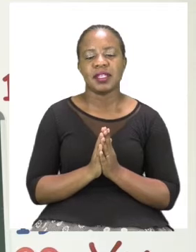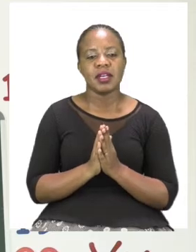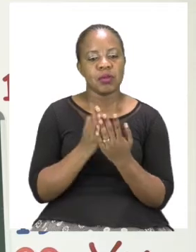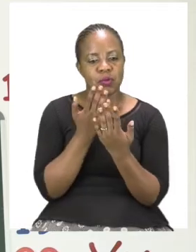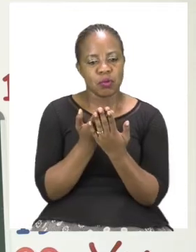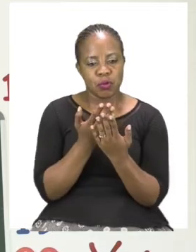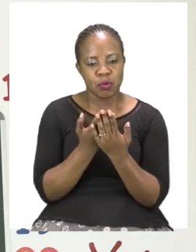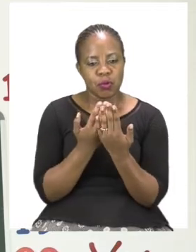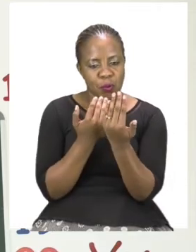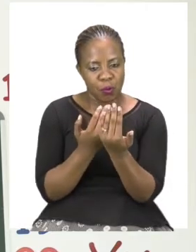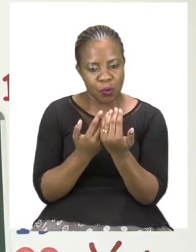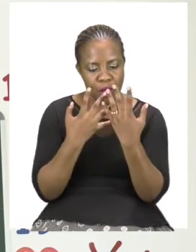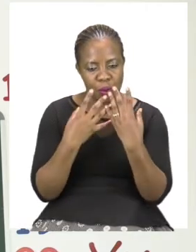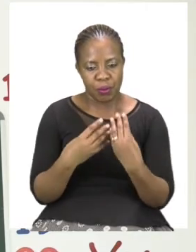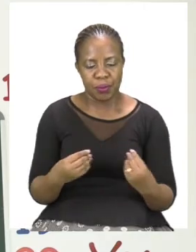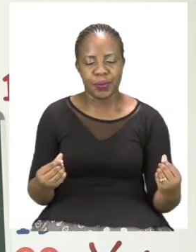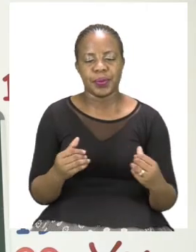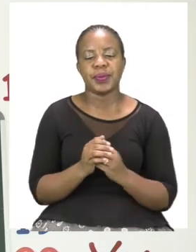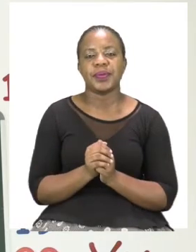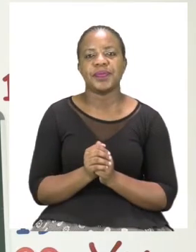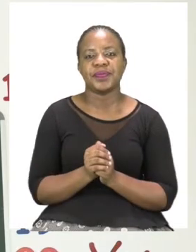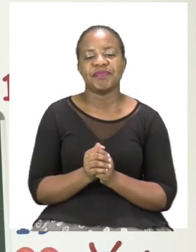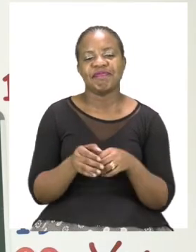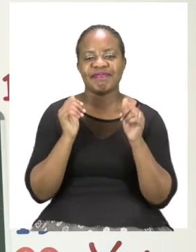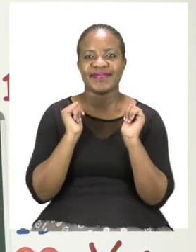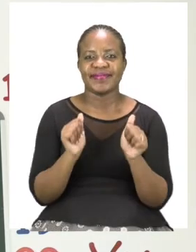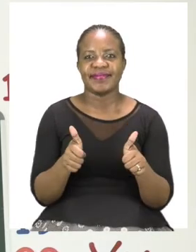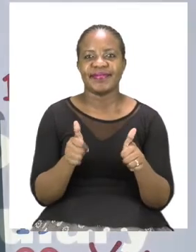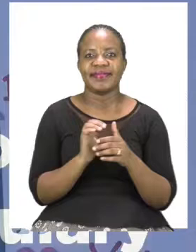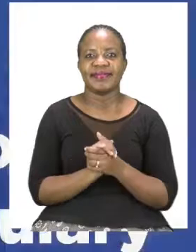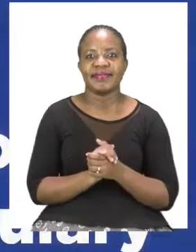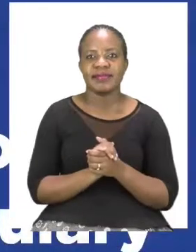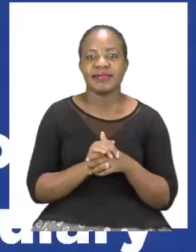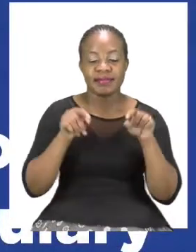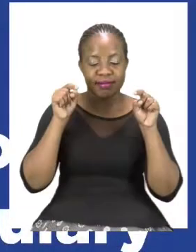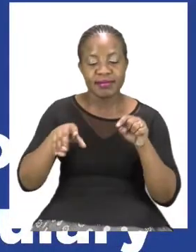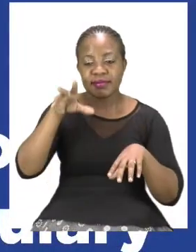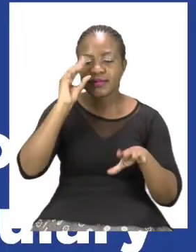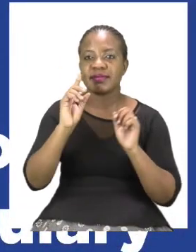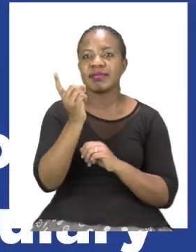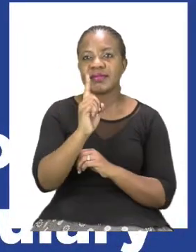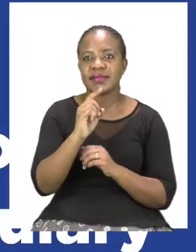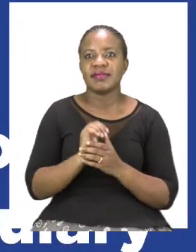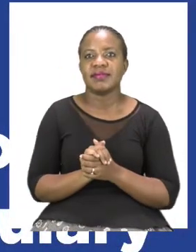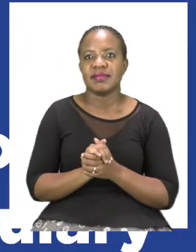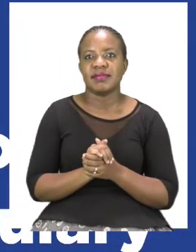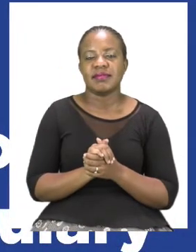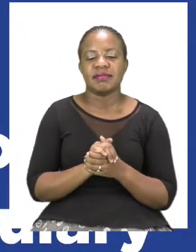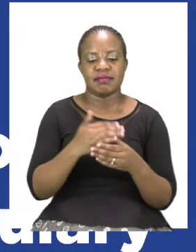dry before you touch anything else. Well done. For today's lesson, we will be talking